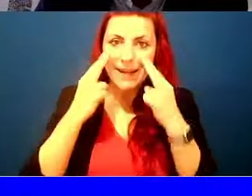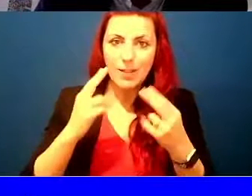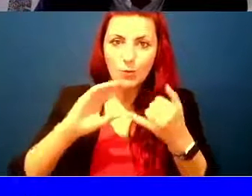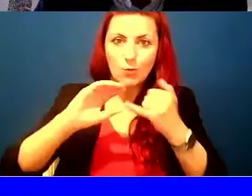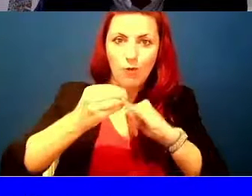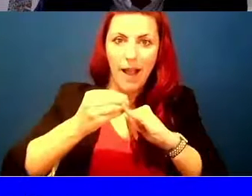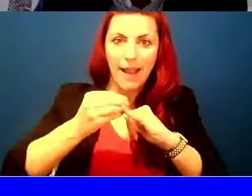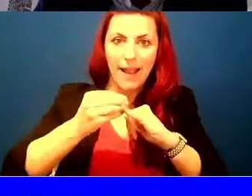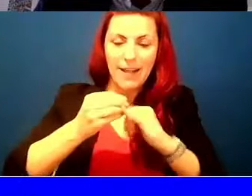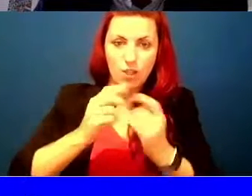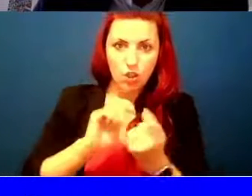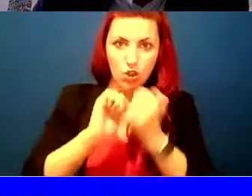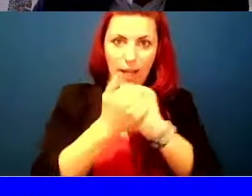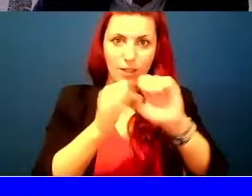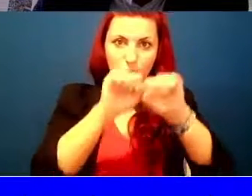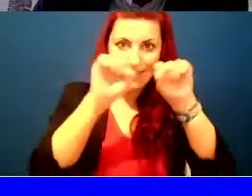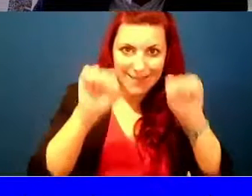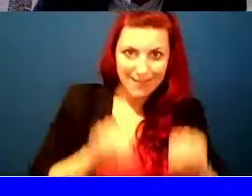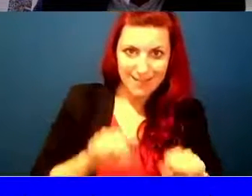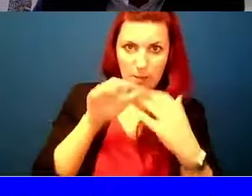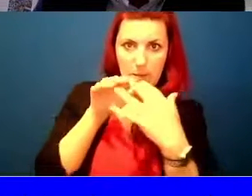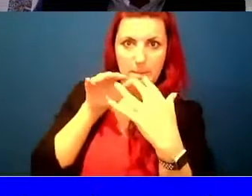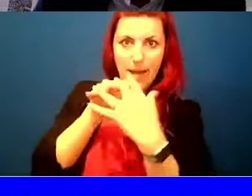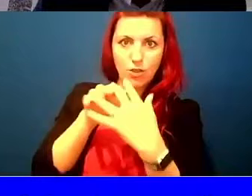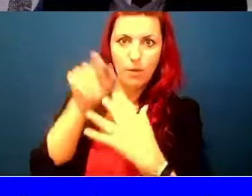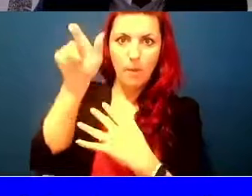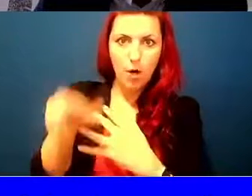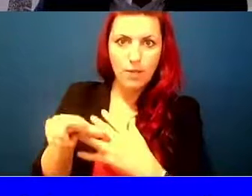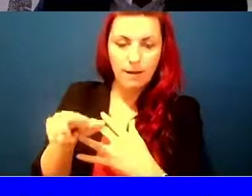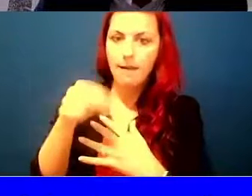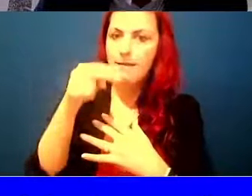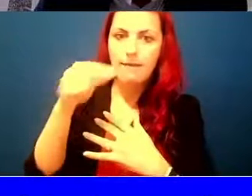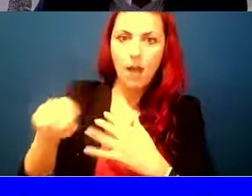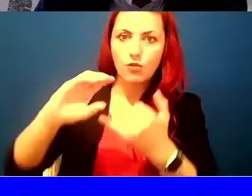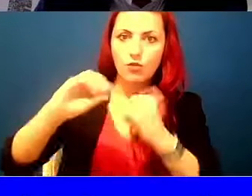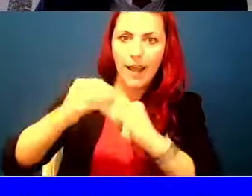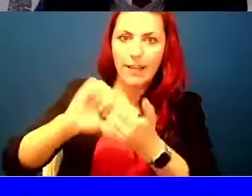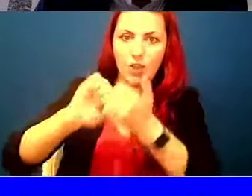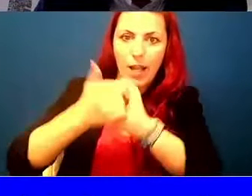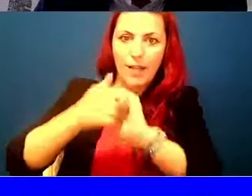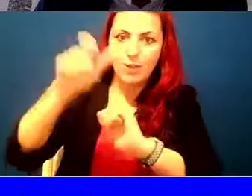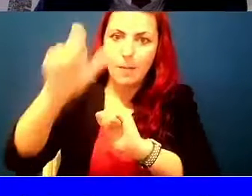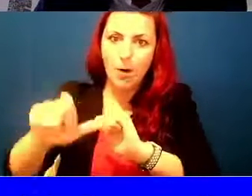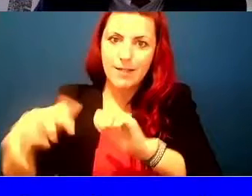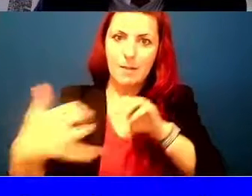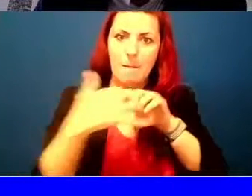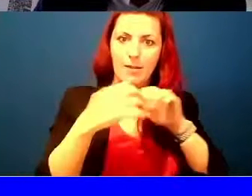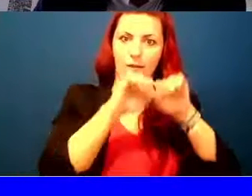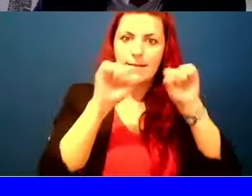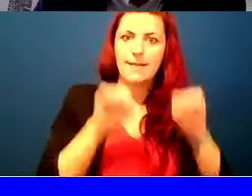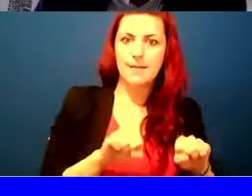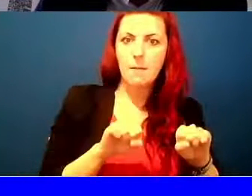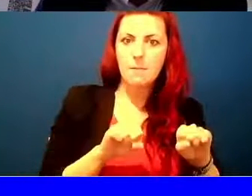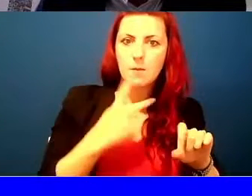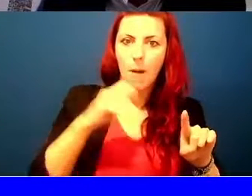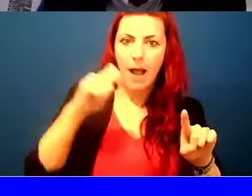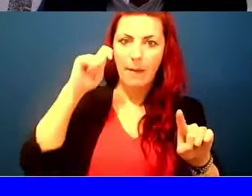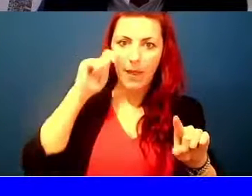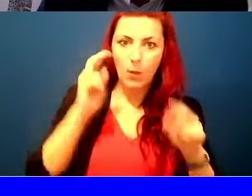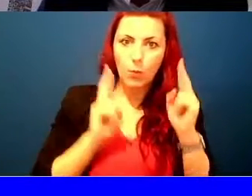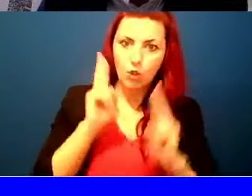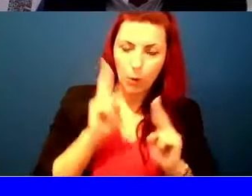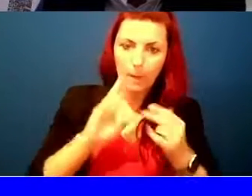round hole of the adversarial system. And I would suggest that a more ambitious project of procedural reform should be considered now if we wish for